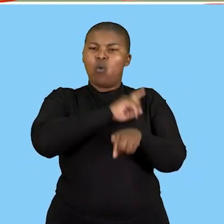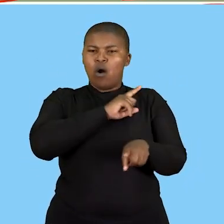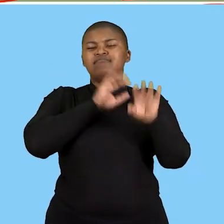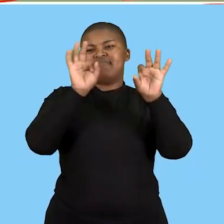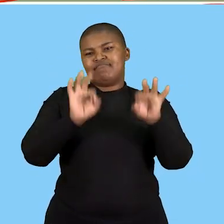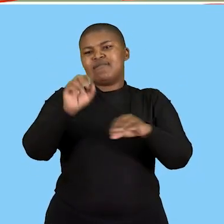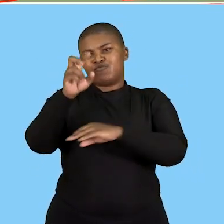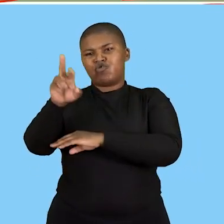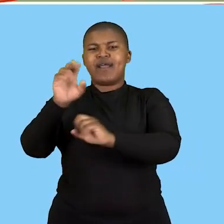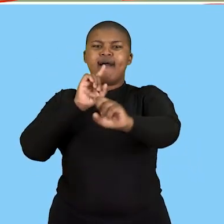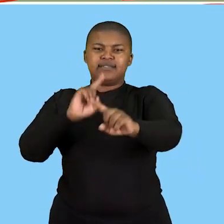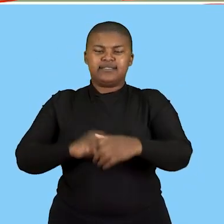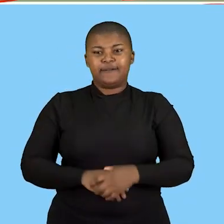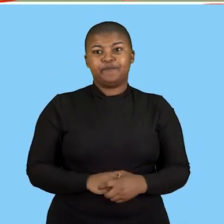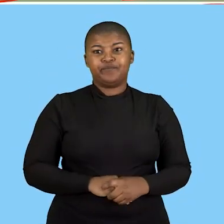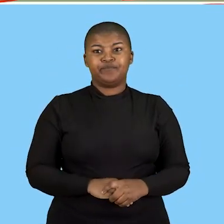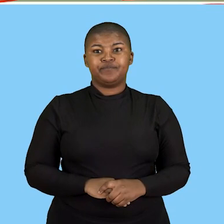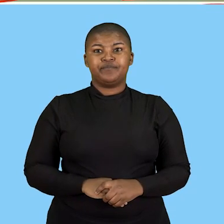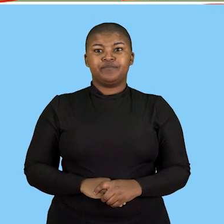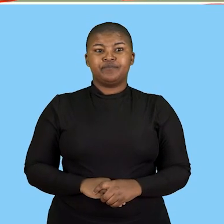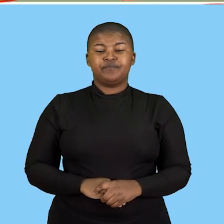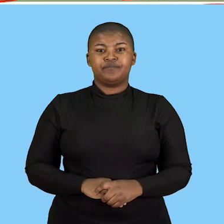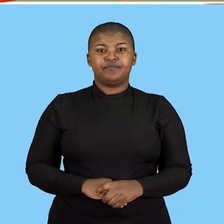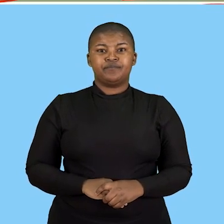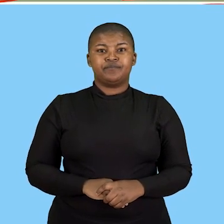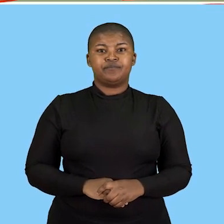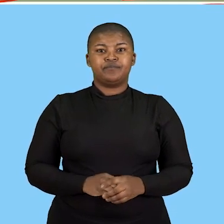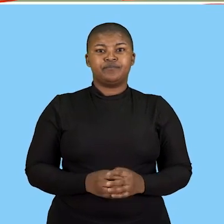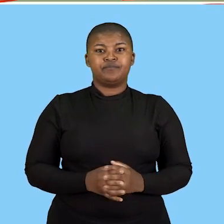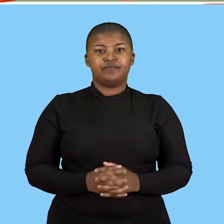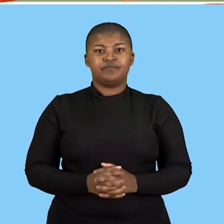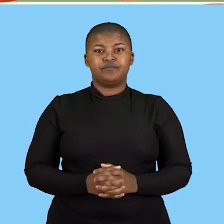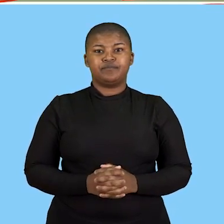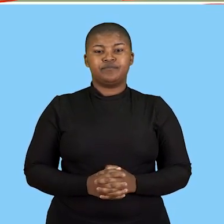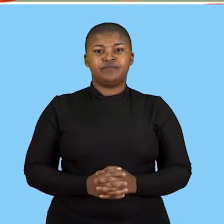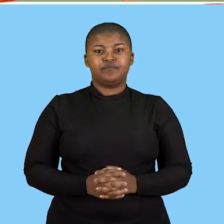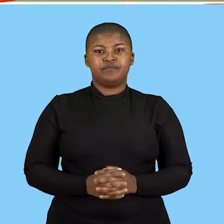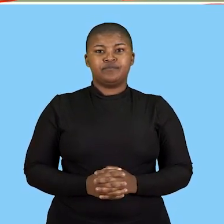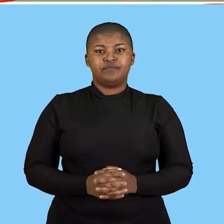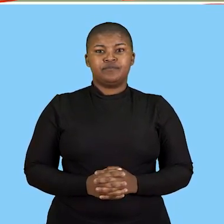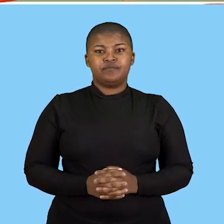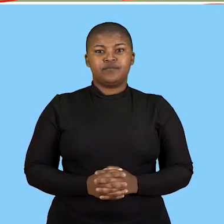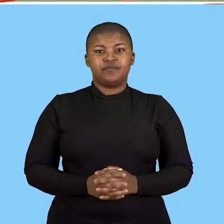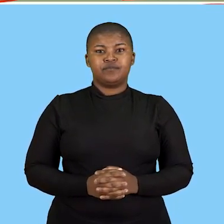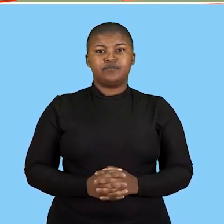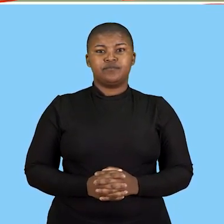they are accurate and they are the correct answer. So the first one is they